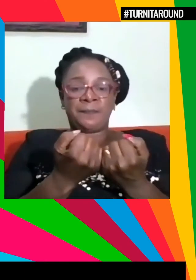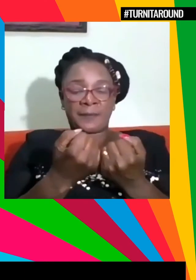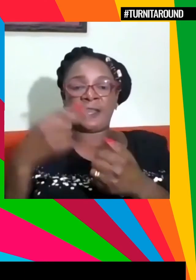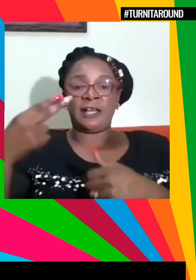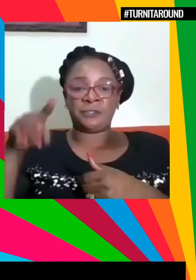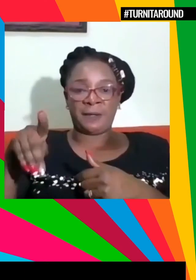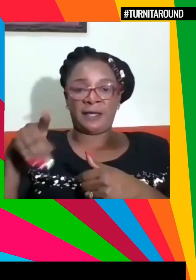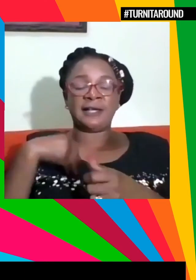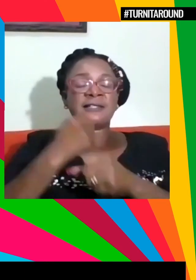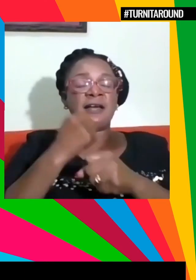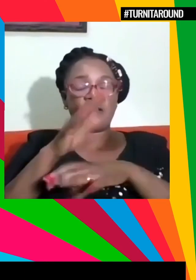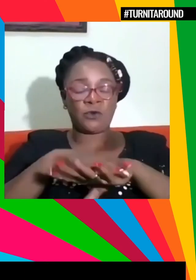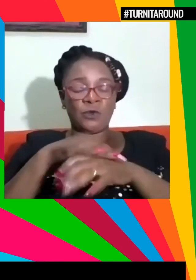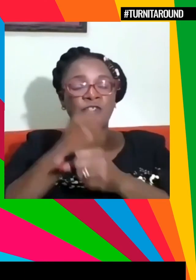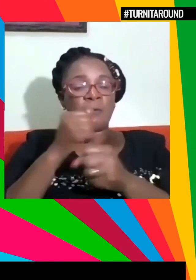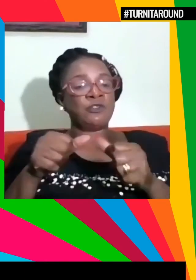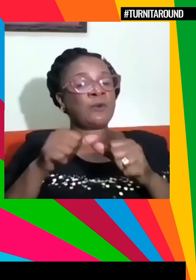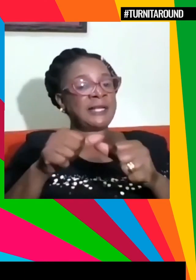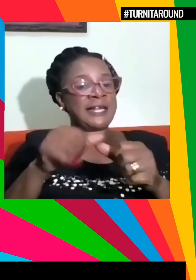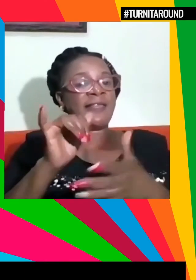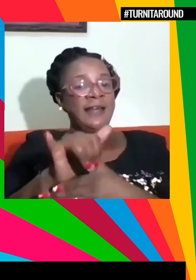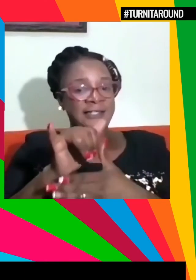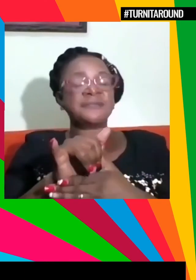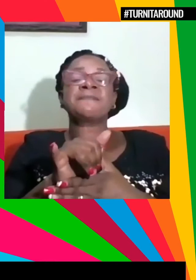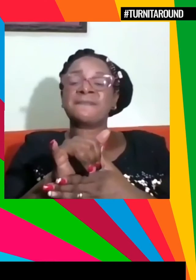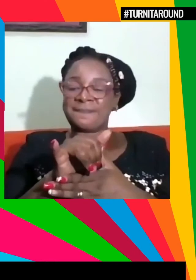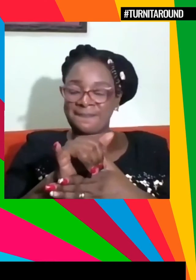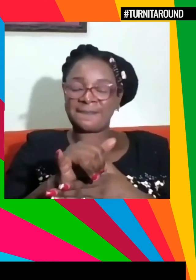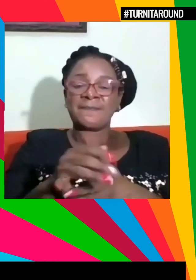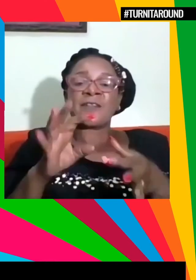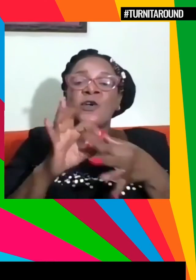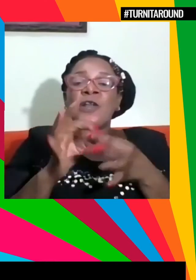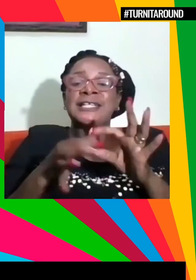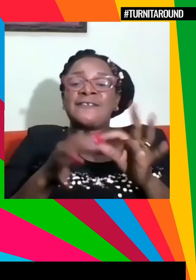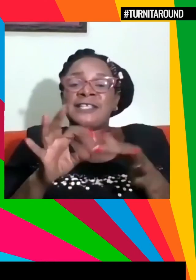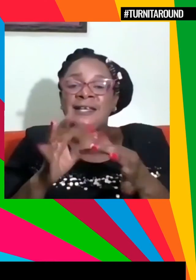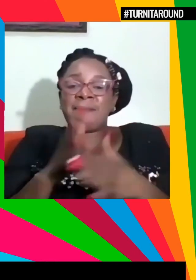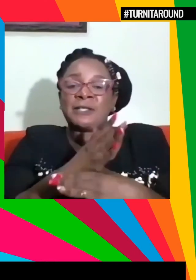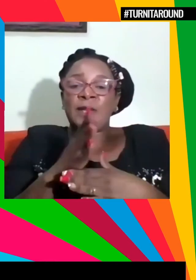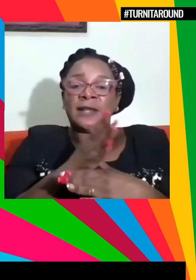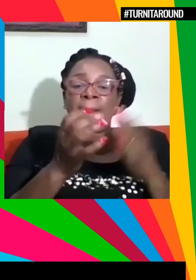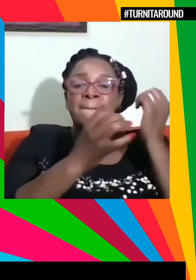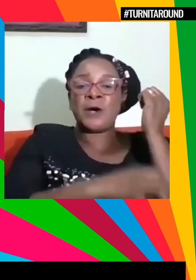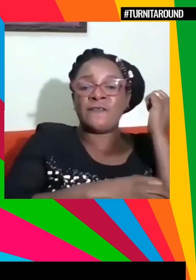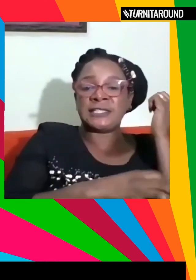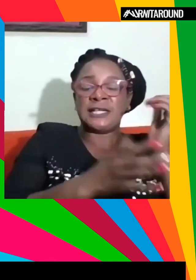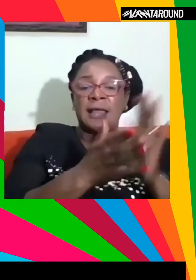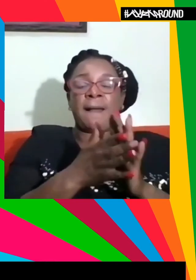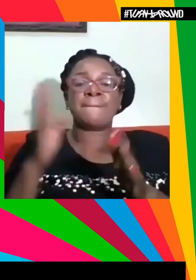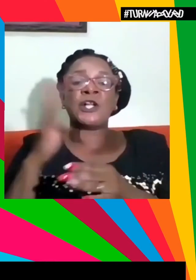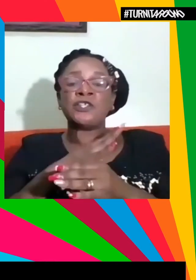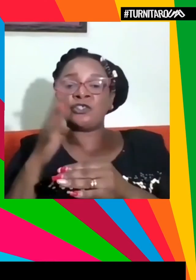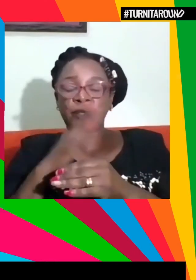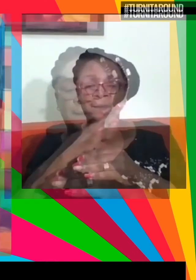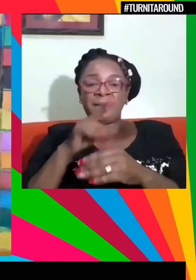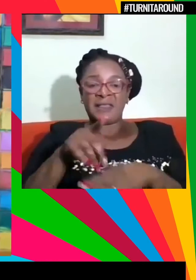really incredible job of maintaining that focus. Yeah, that's exactly right. This connectivity between, you know, poverty and pollution is a